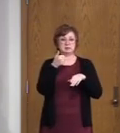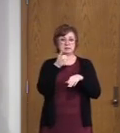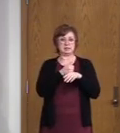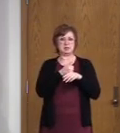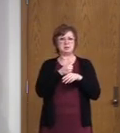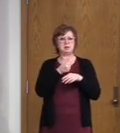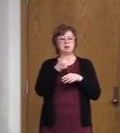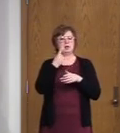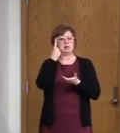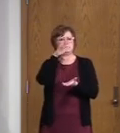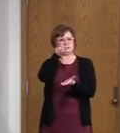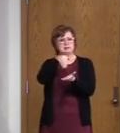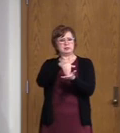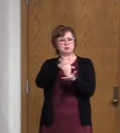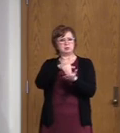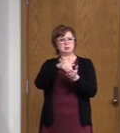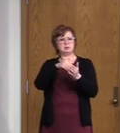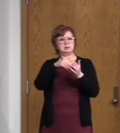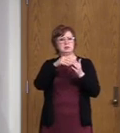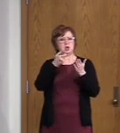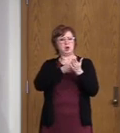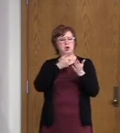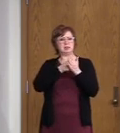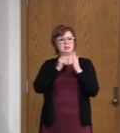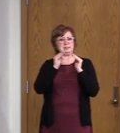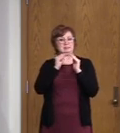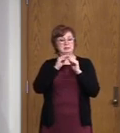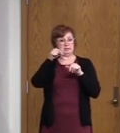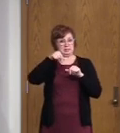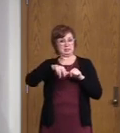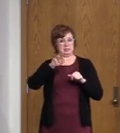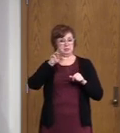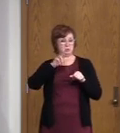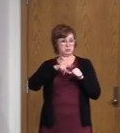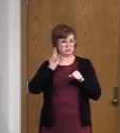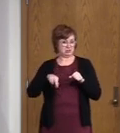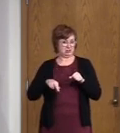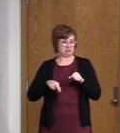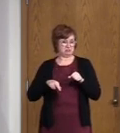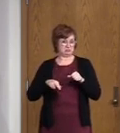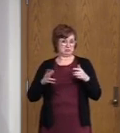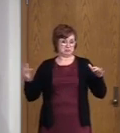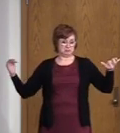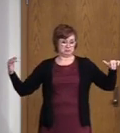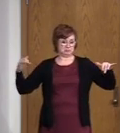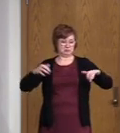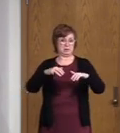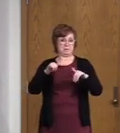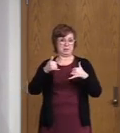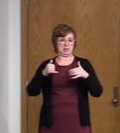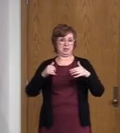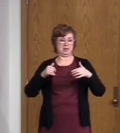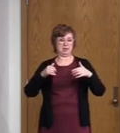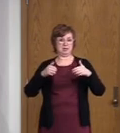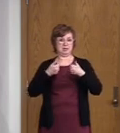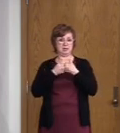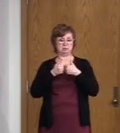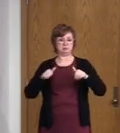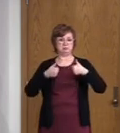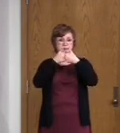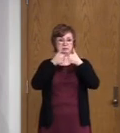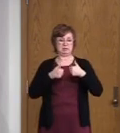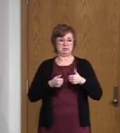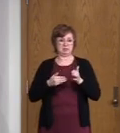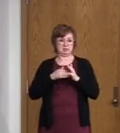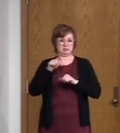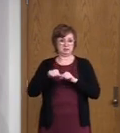perhaps here in Regina. And I was wondering if you could see this proposal and where it is in potentially being approved. I'll let